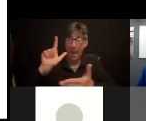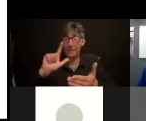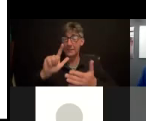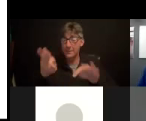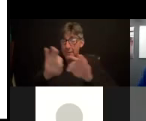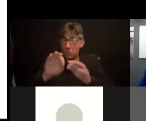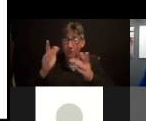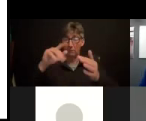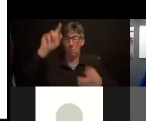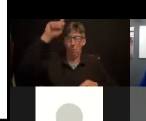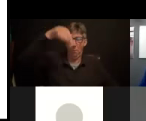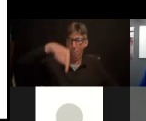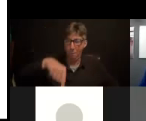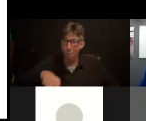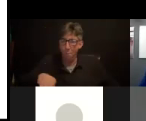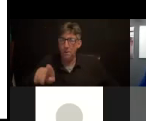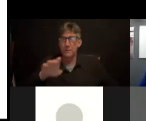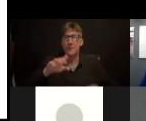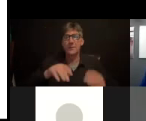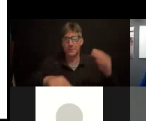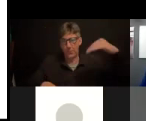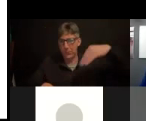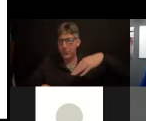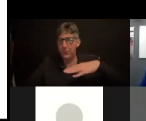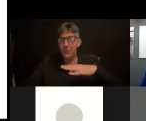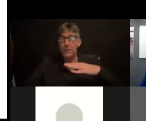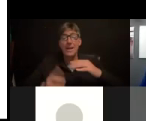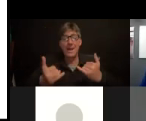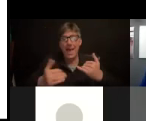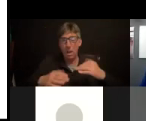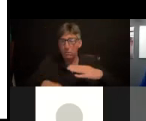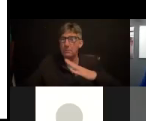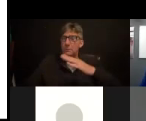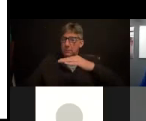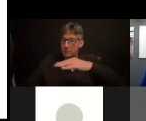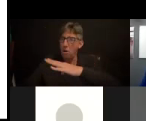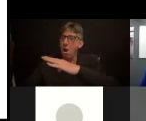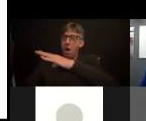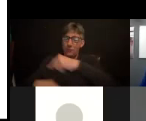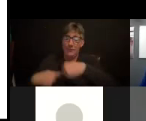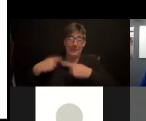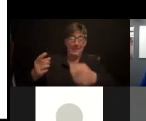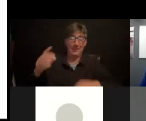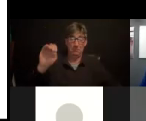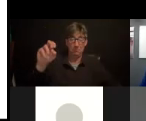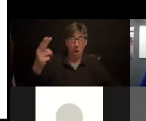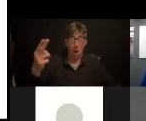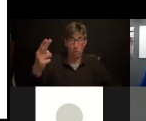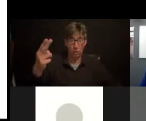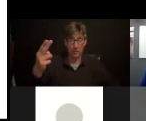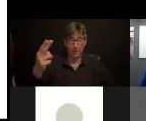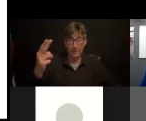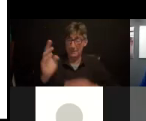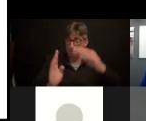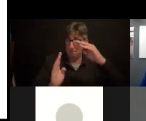And that it has slowly been recovering since March, and that we essentially hit our high watermark of ridership during